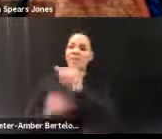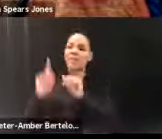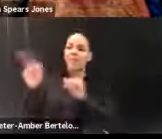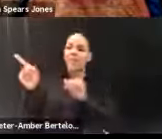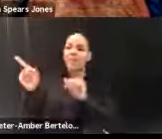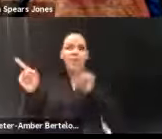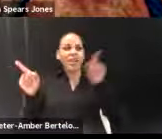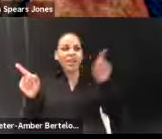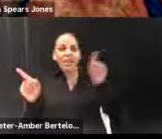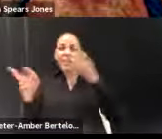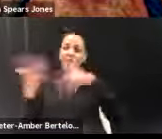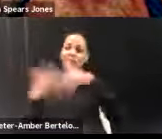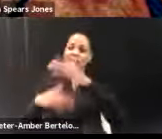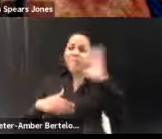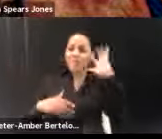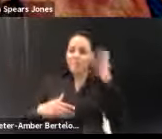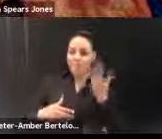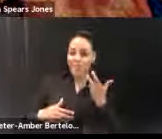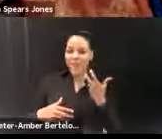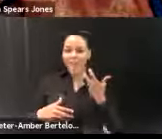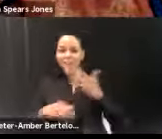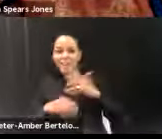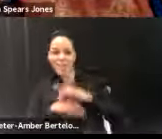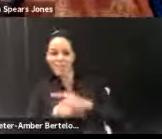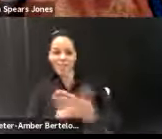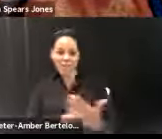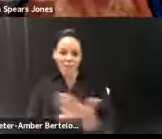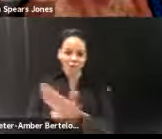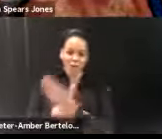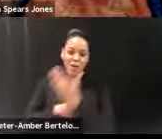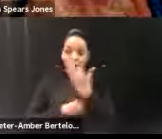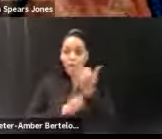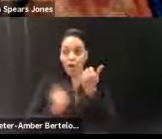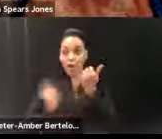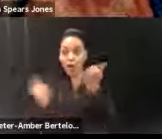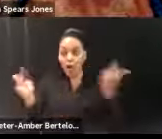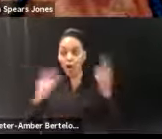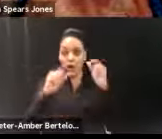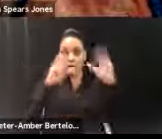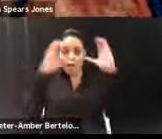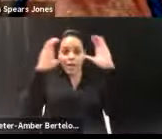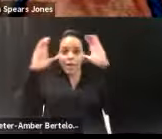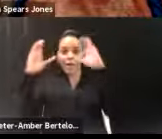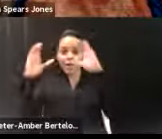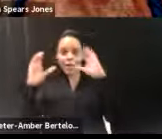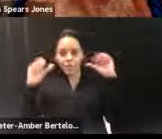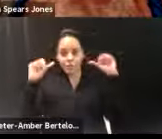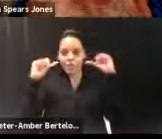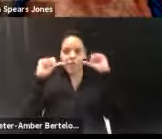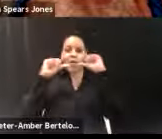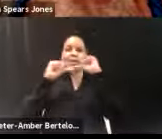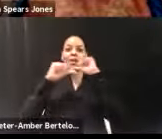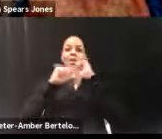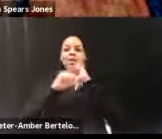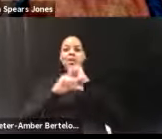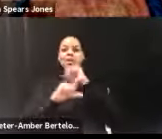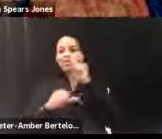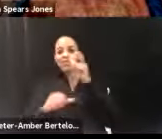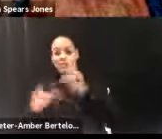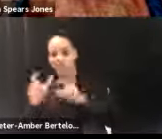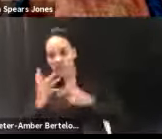drag queens, early AM, everybody tired from the bars, the piers, the crumbling edifices